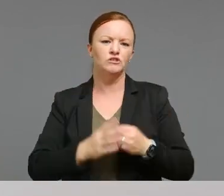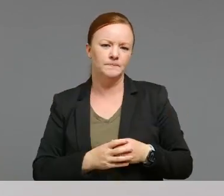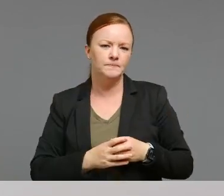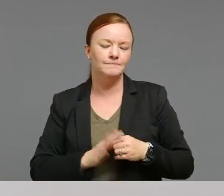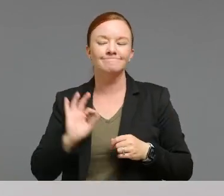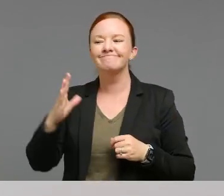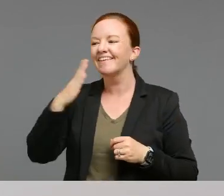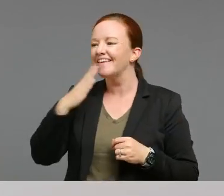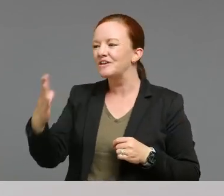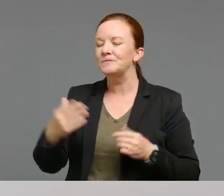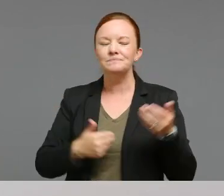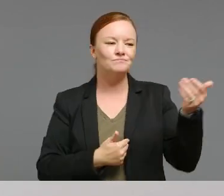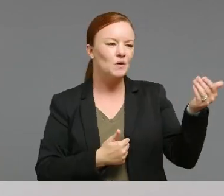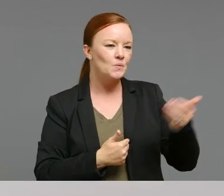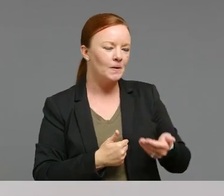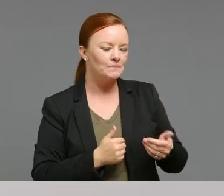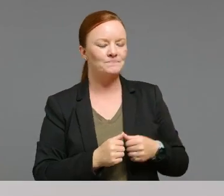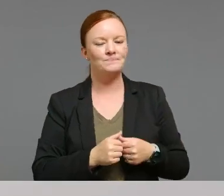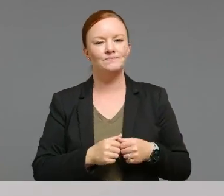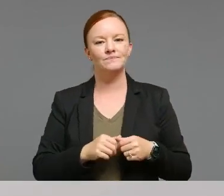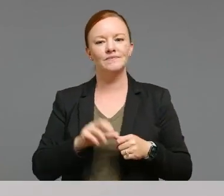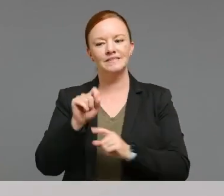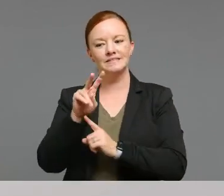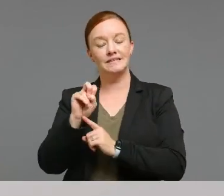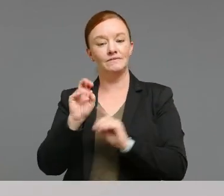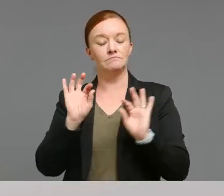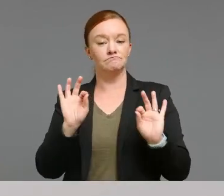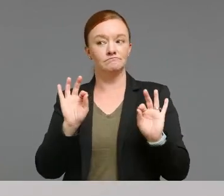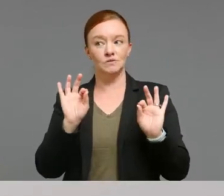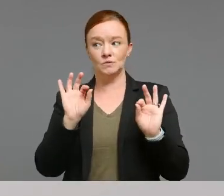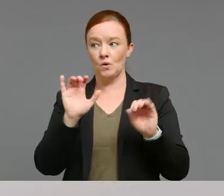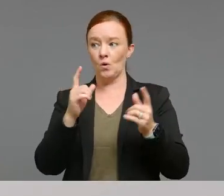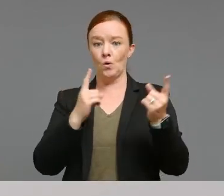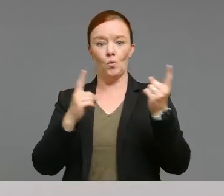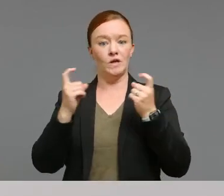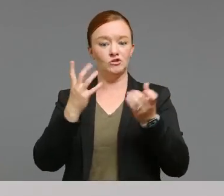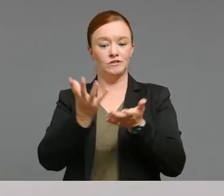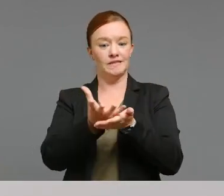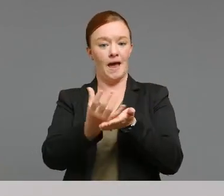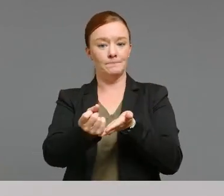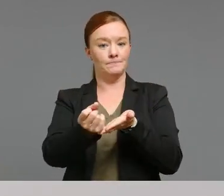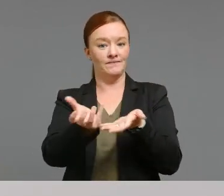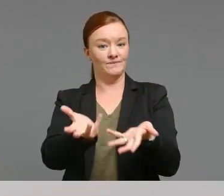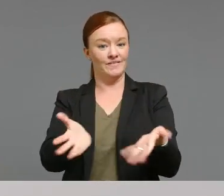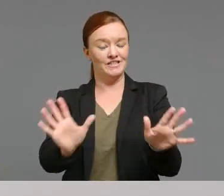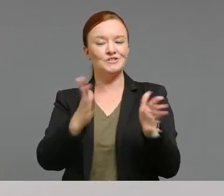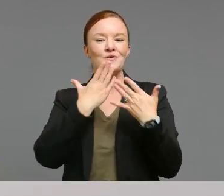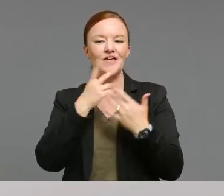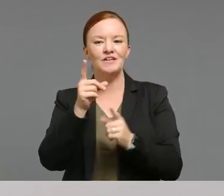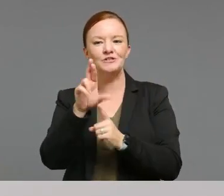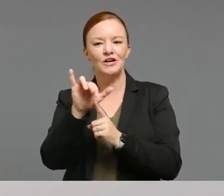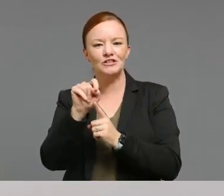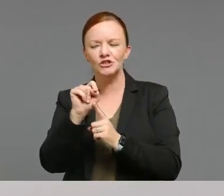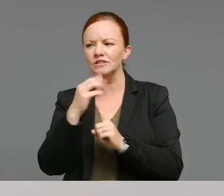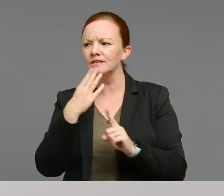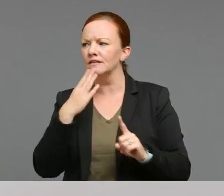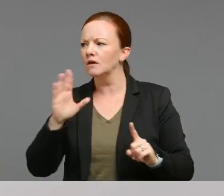Thank you. You're welcome. Okay, and with that, we have run out of questions. Dr. Christ, thank you very much, and thank you for joining us